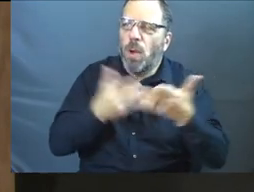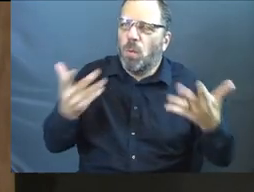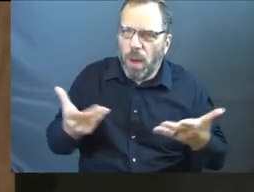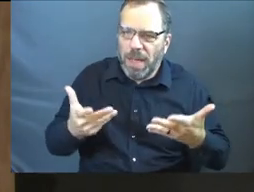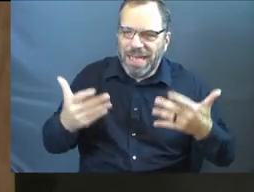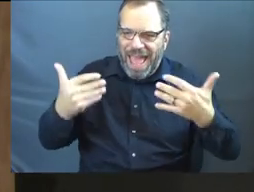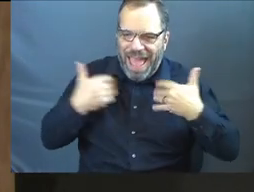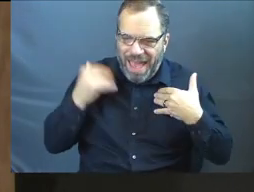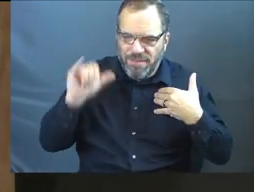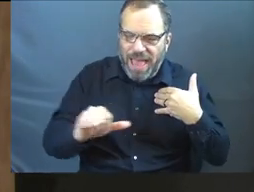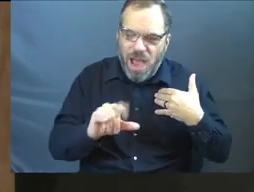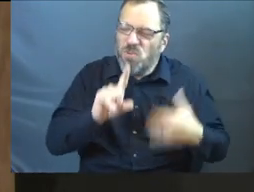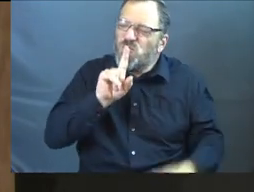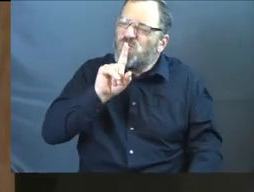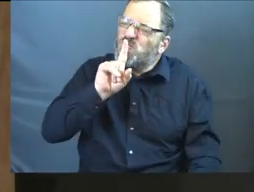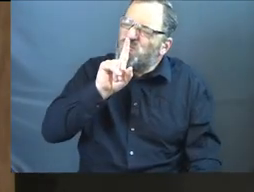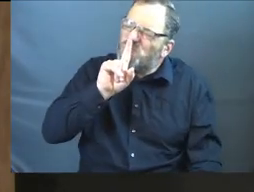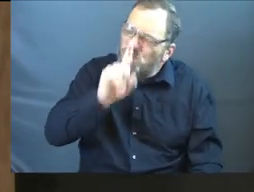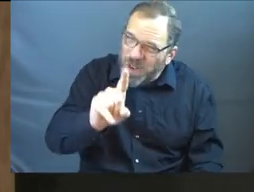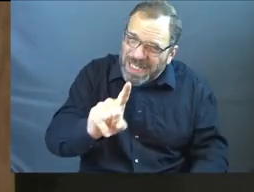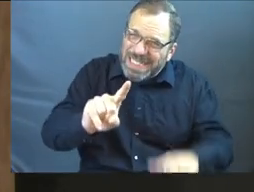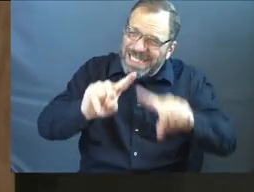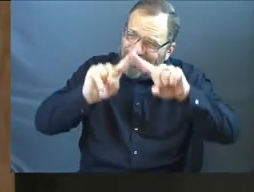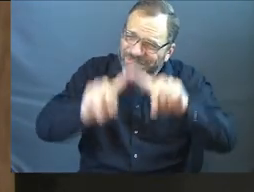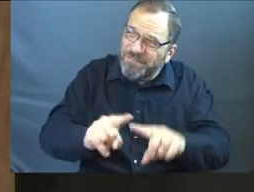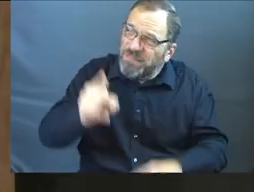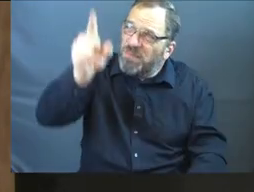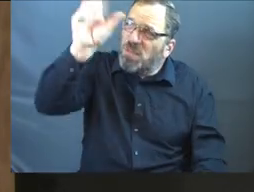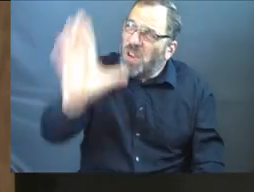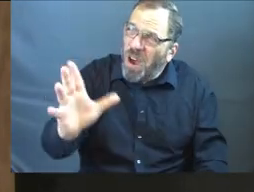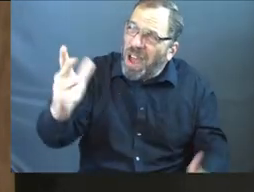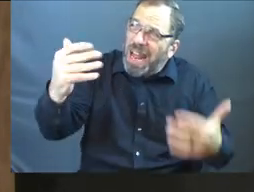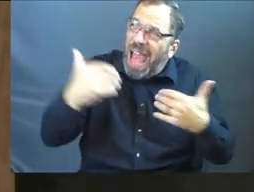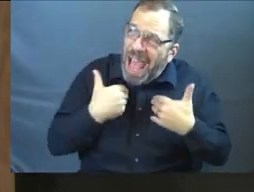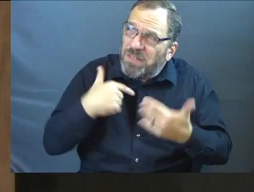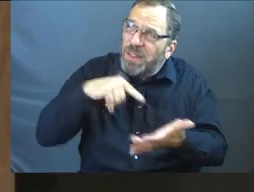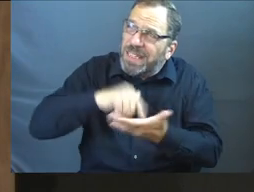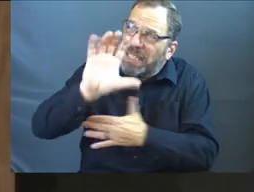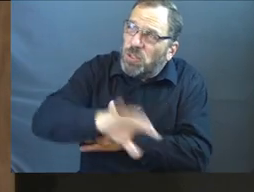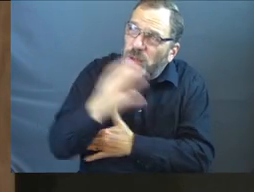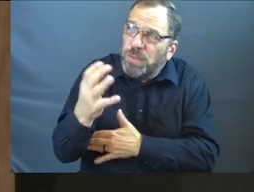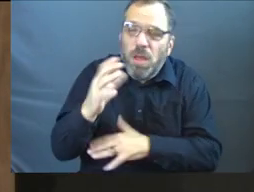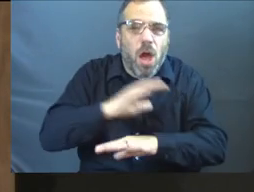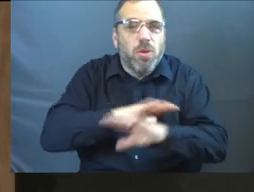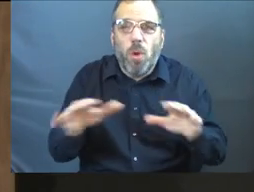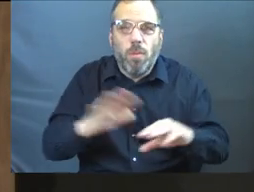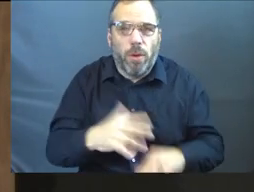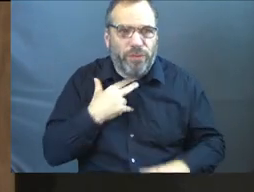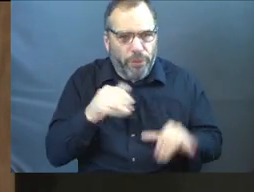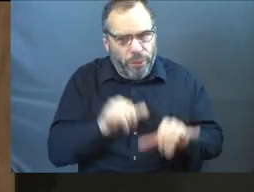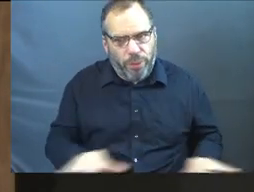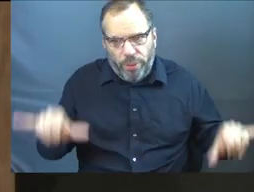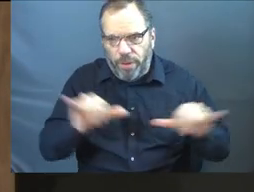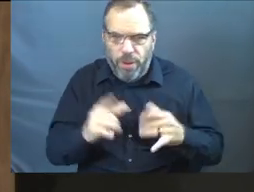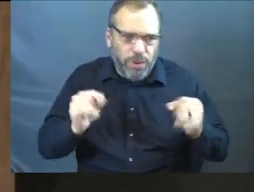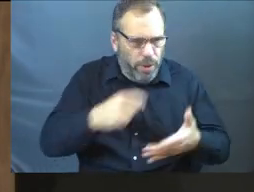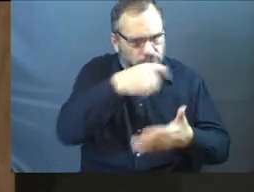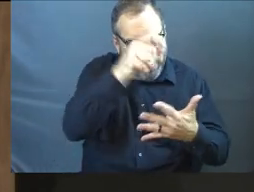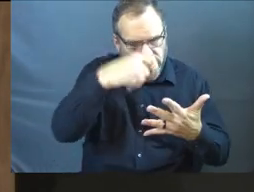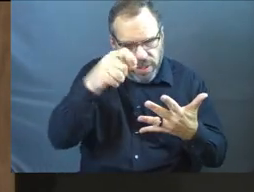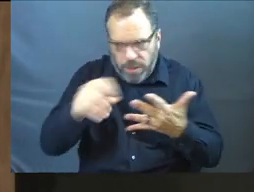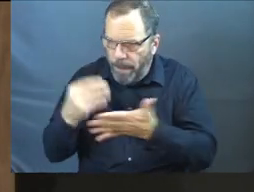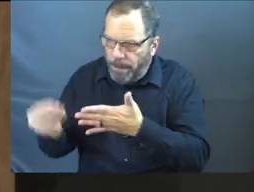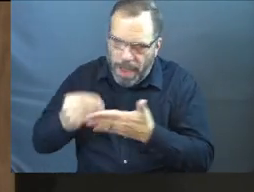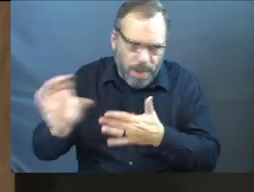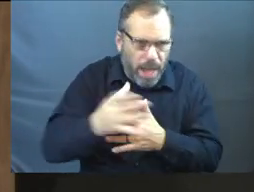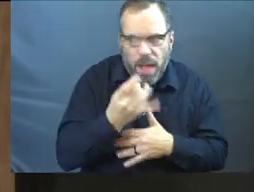get into the place where we really are leaning into what God has for us for Christmas. No longer stuck in our own things, no longer fighting to make it